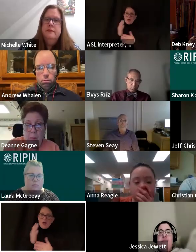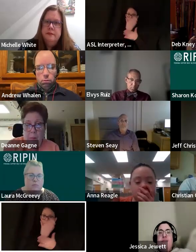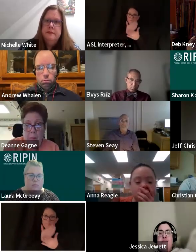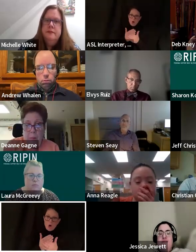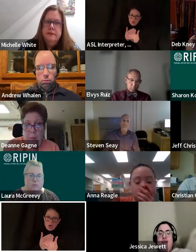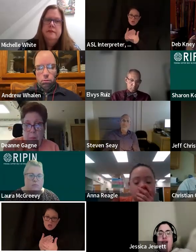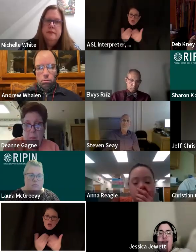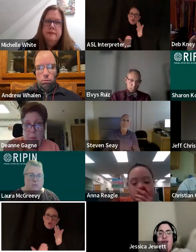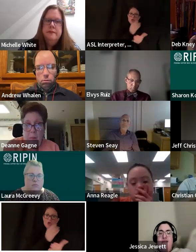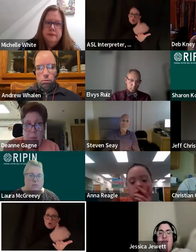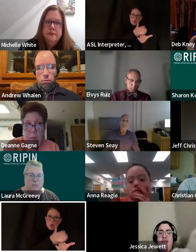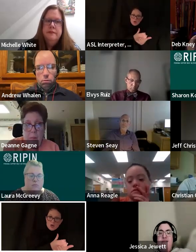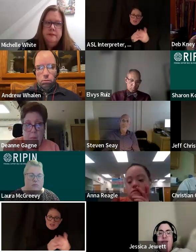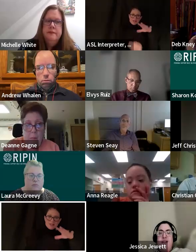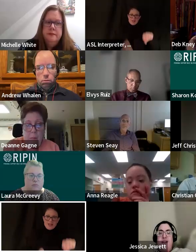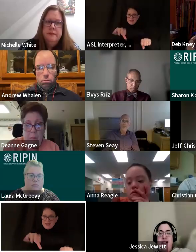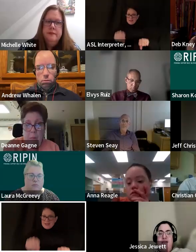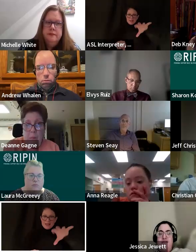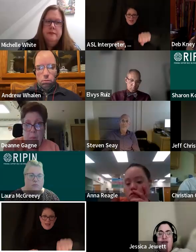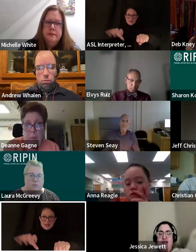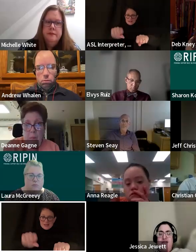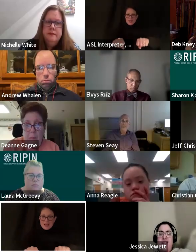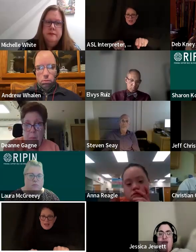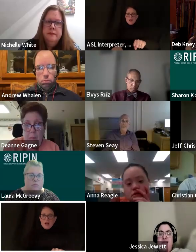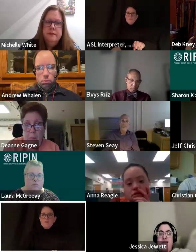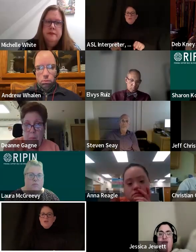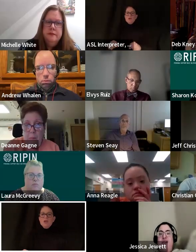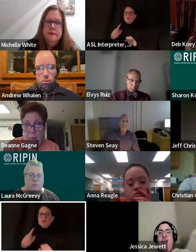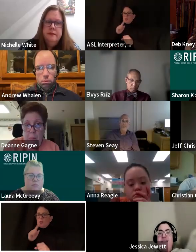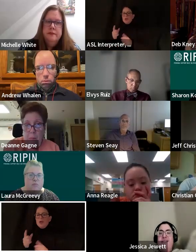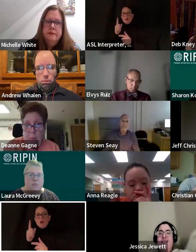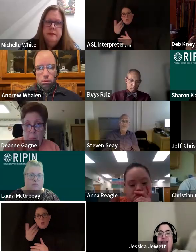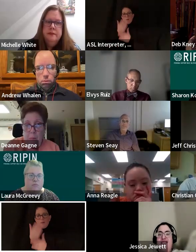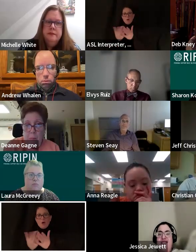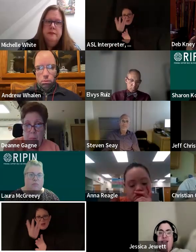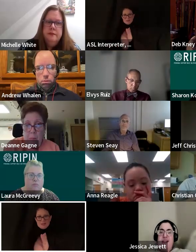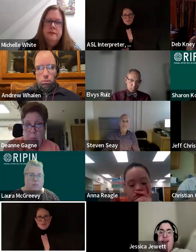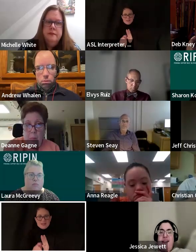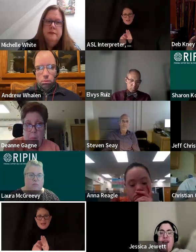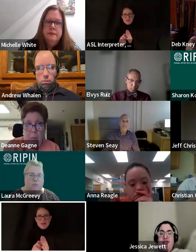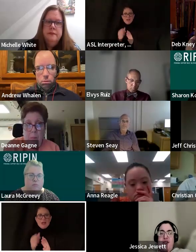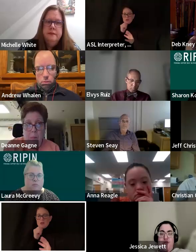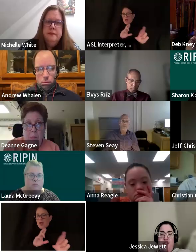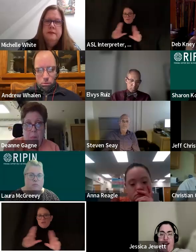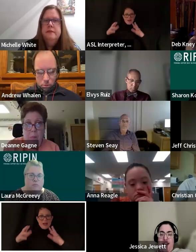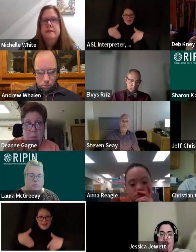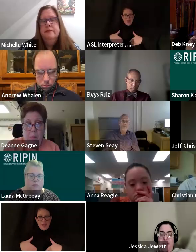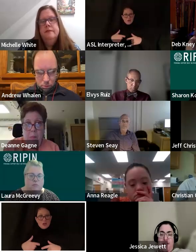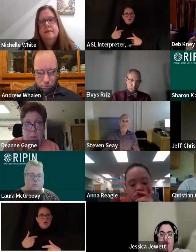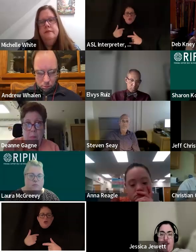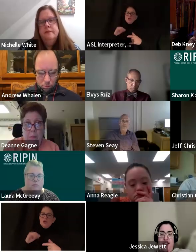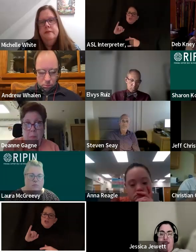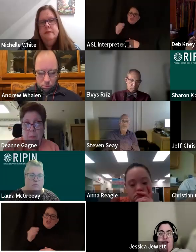the course so that then you can do it because it's still it's missing a part in the middle just because it wasn't ready yet. Oh, all right. So do